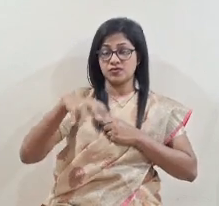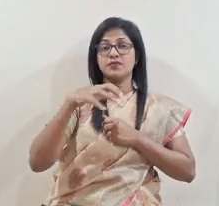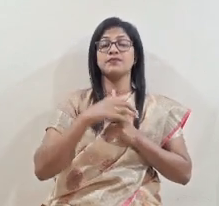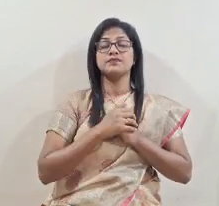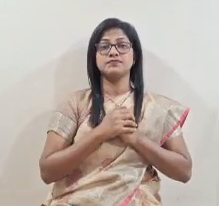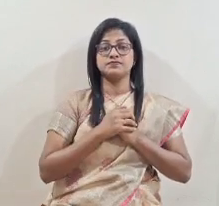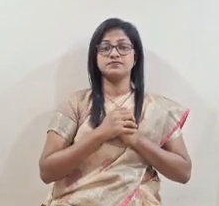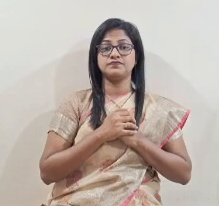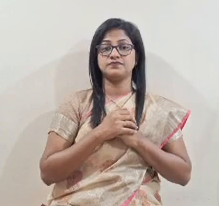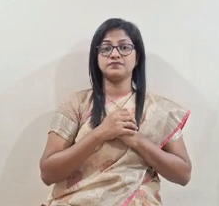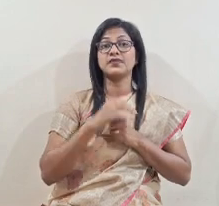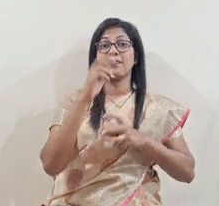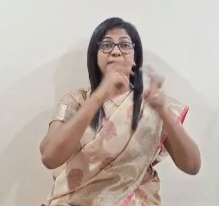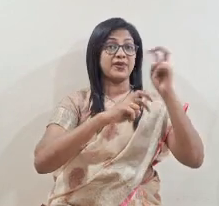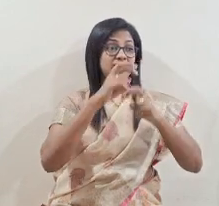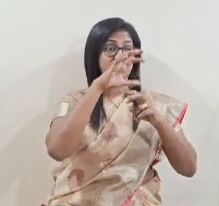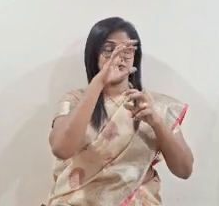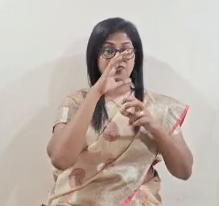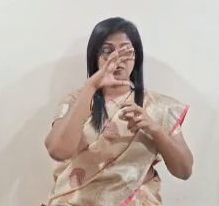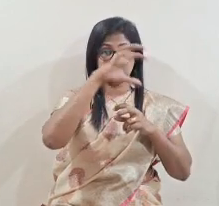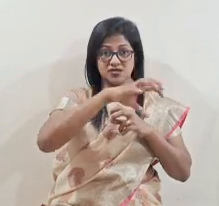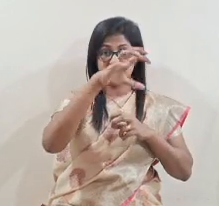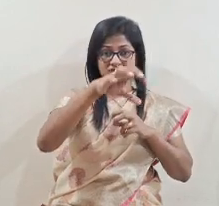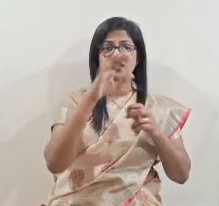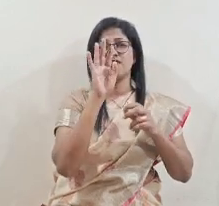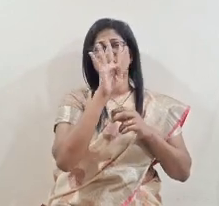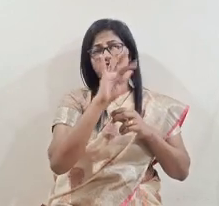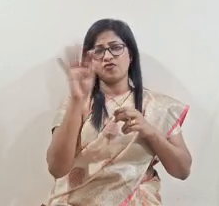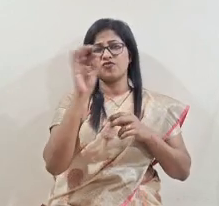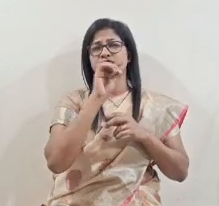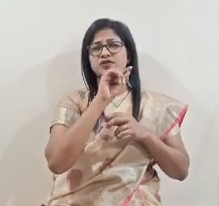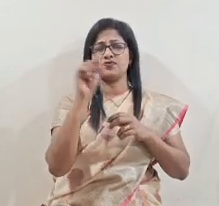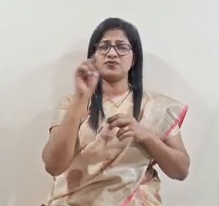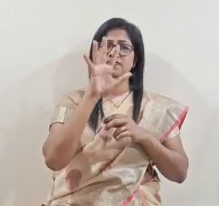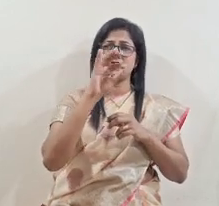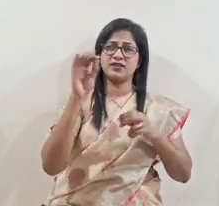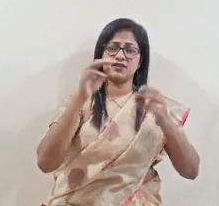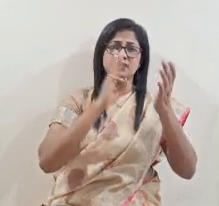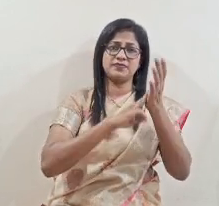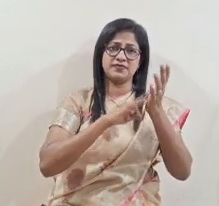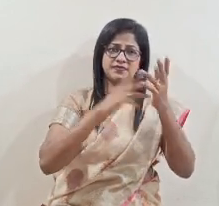taken 150 to 200 meters.